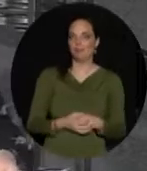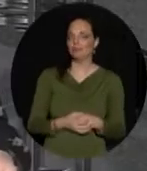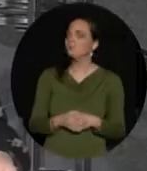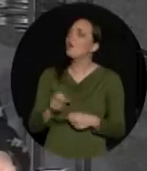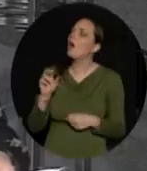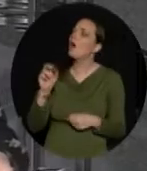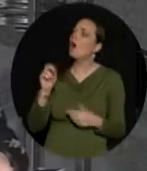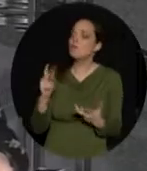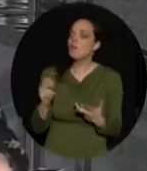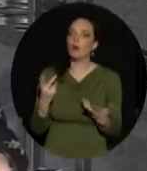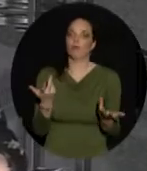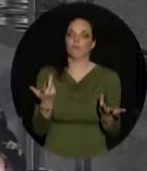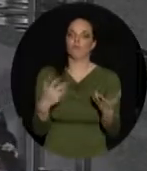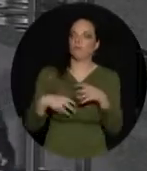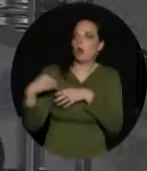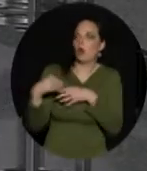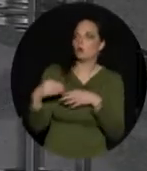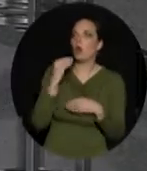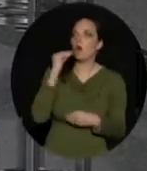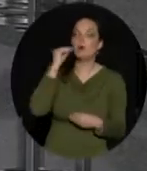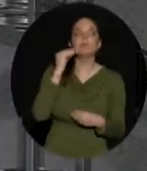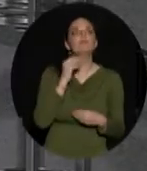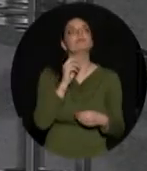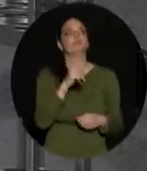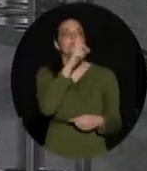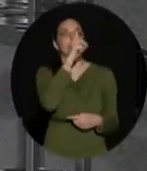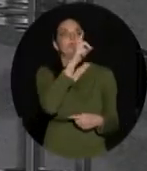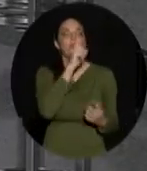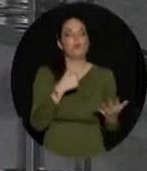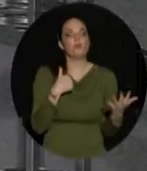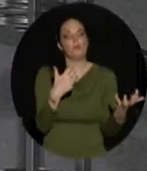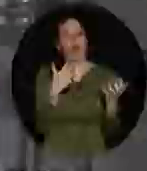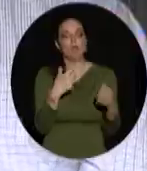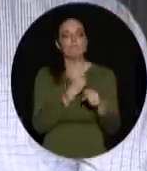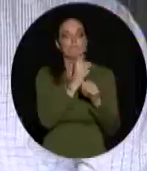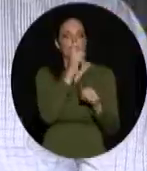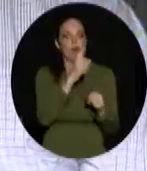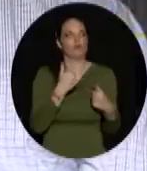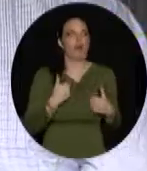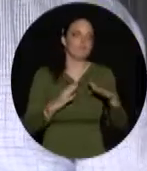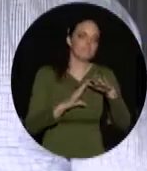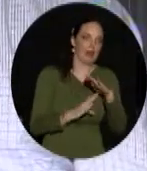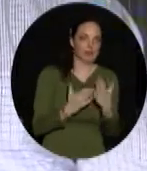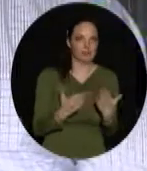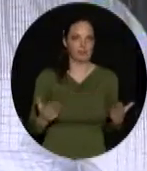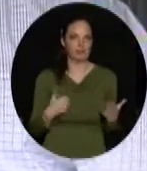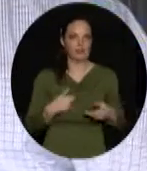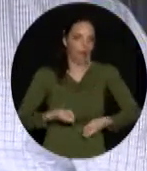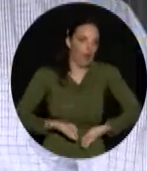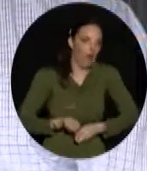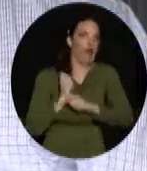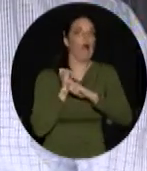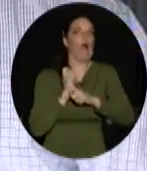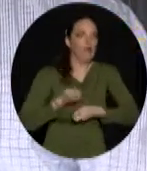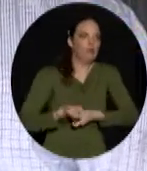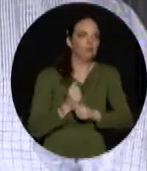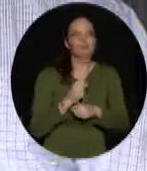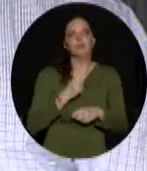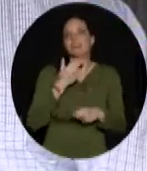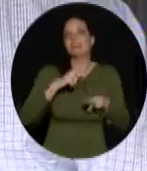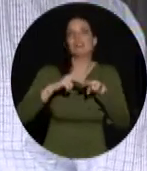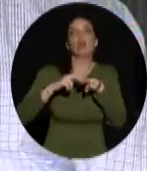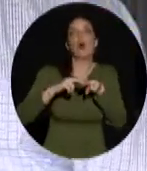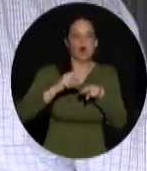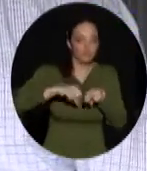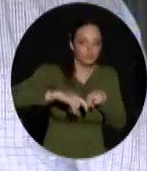Sure. Well, I guess you definitely want to make sure that you have some basic items to shovel your driveway or some kind of rock